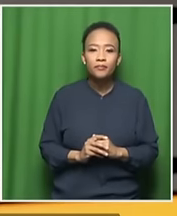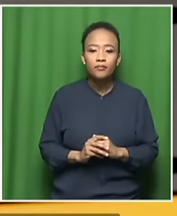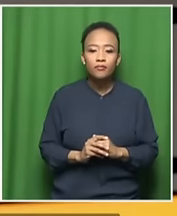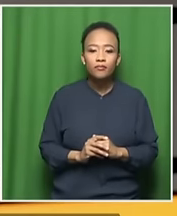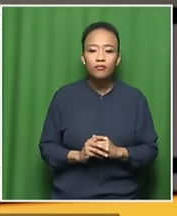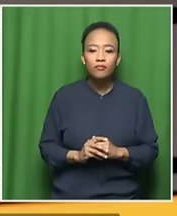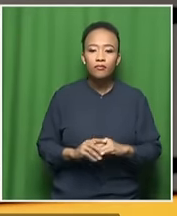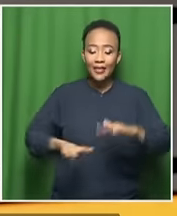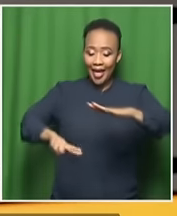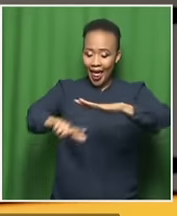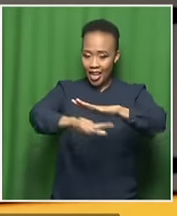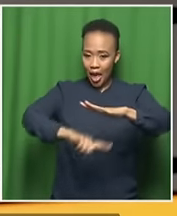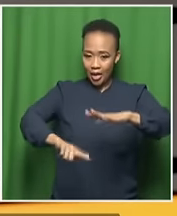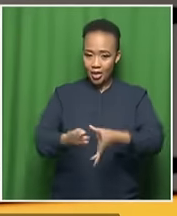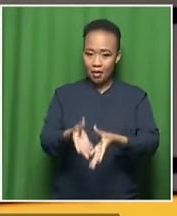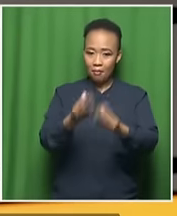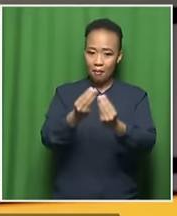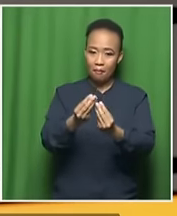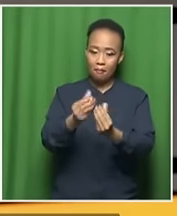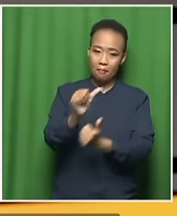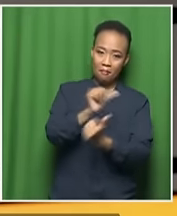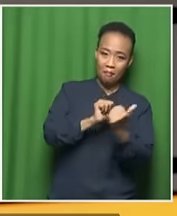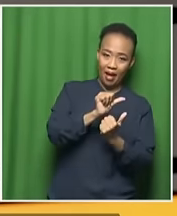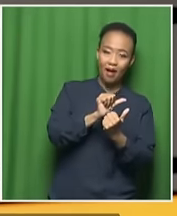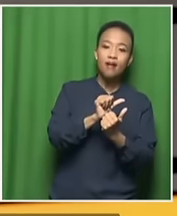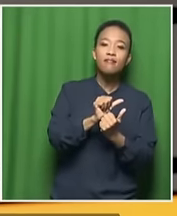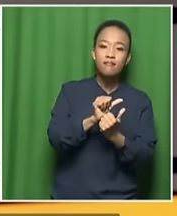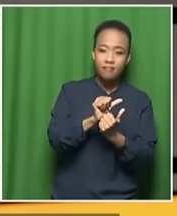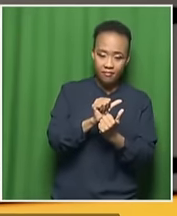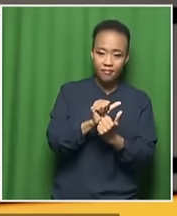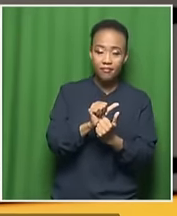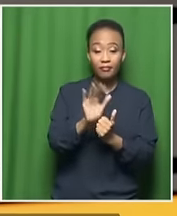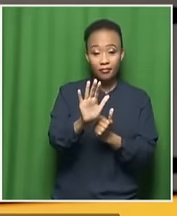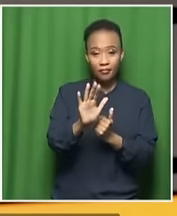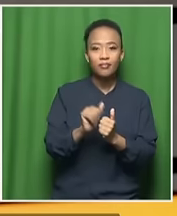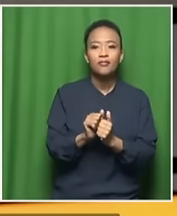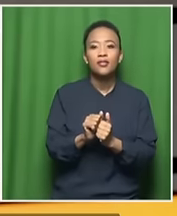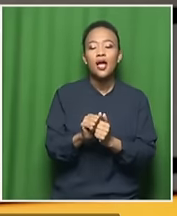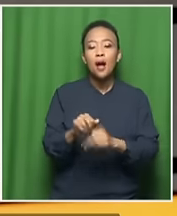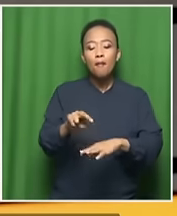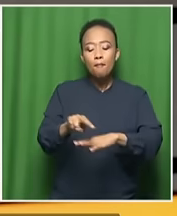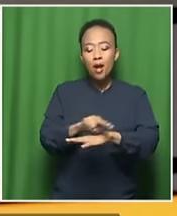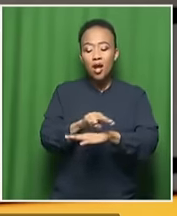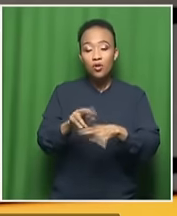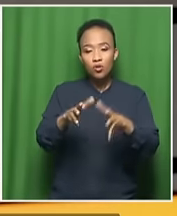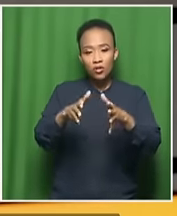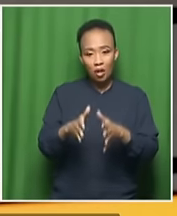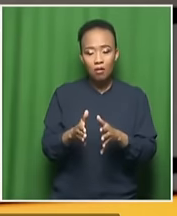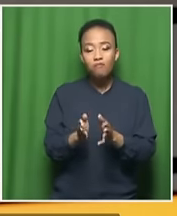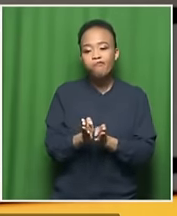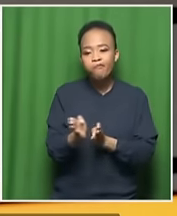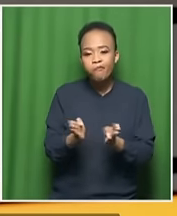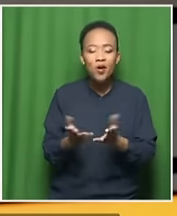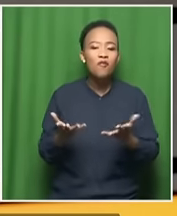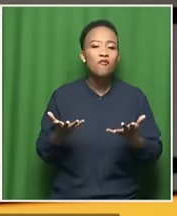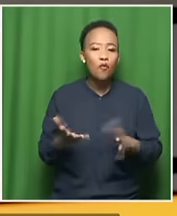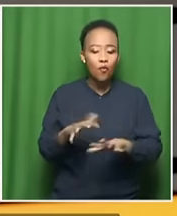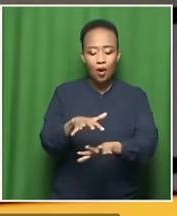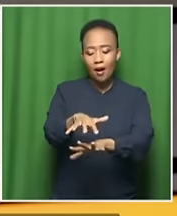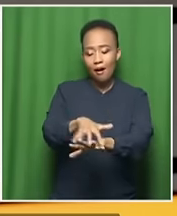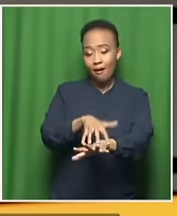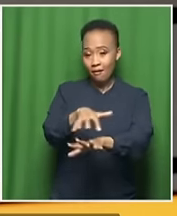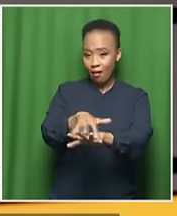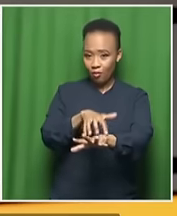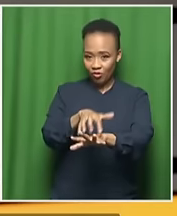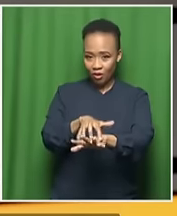about land reform, we had the mentors in agriculture where they